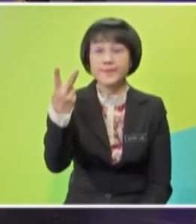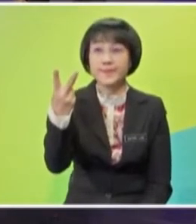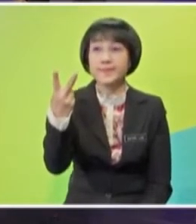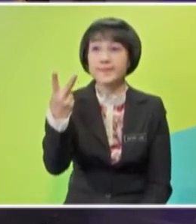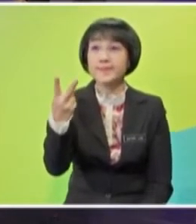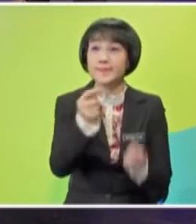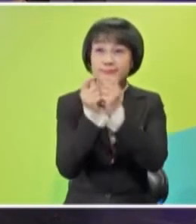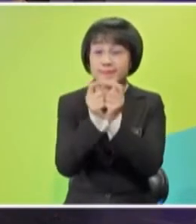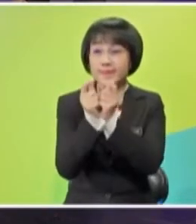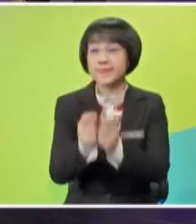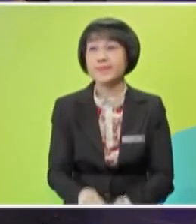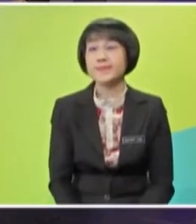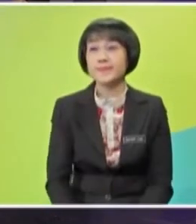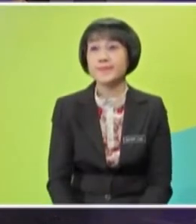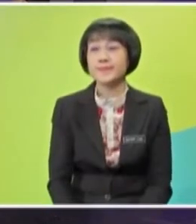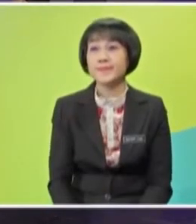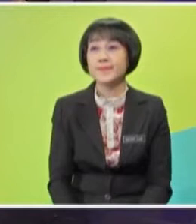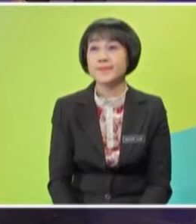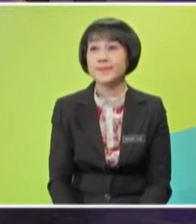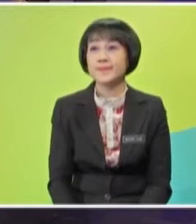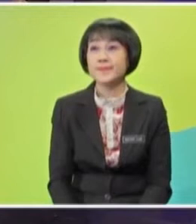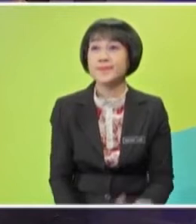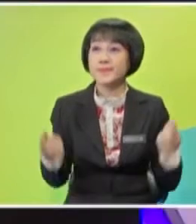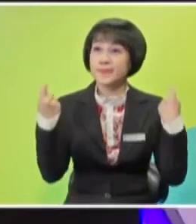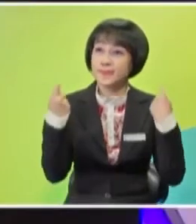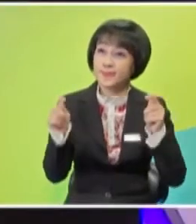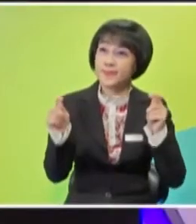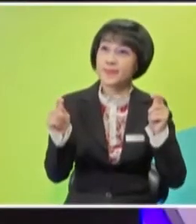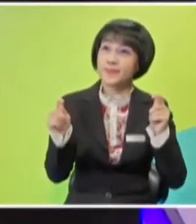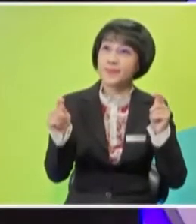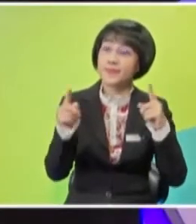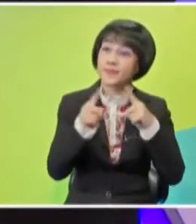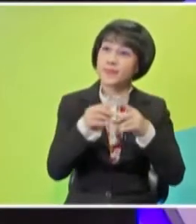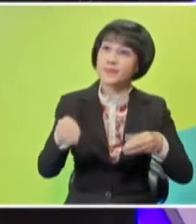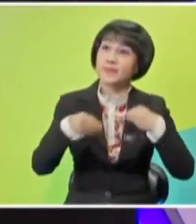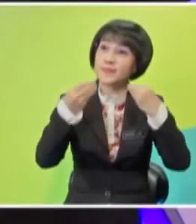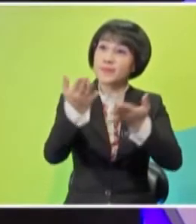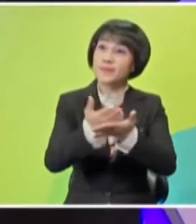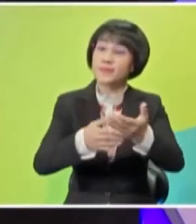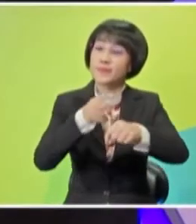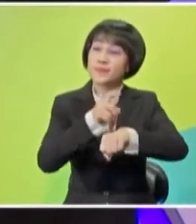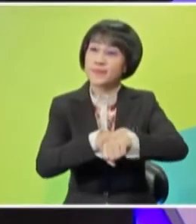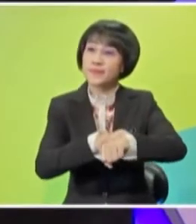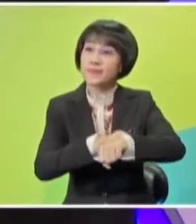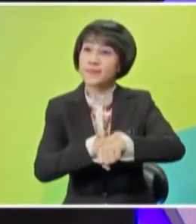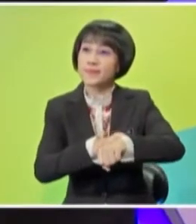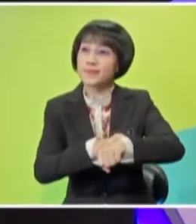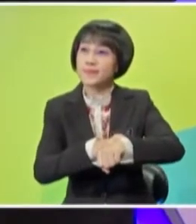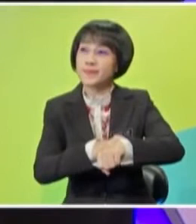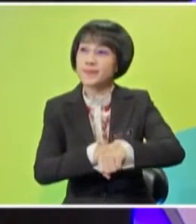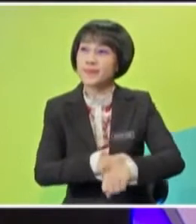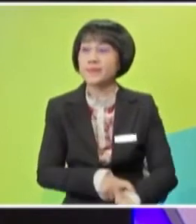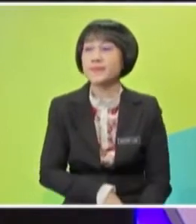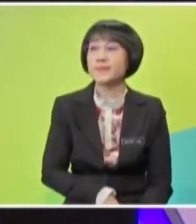can do what they can do is try to give some time, or maybe one person can do what is the problem